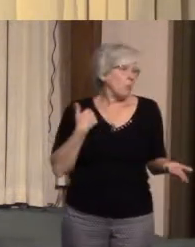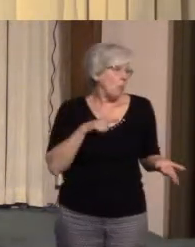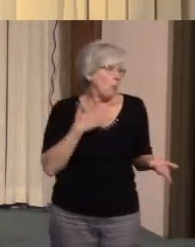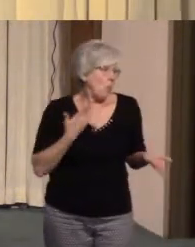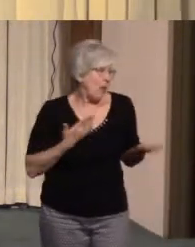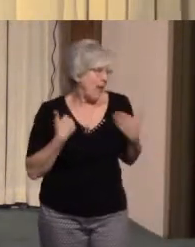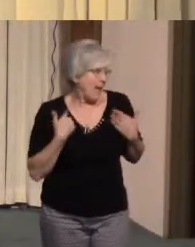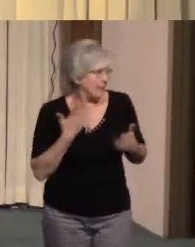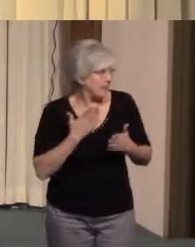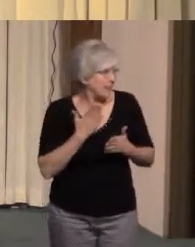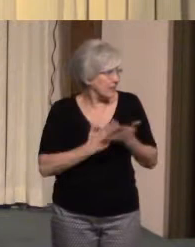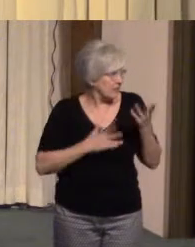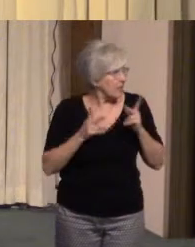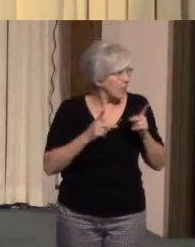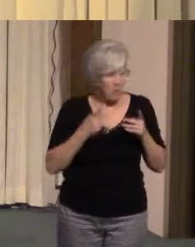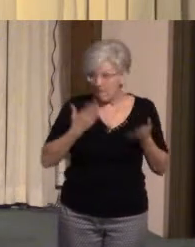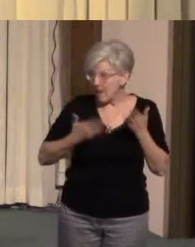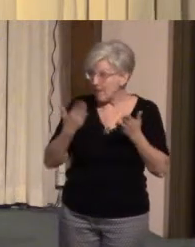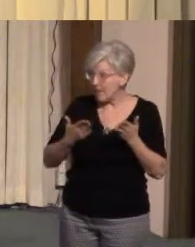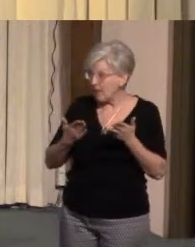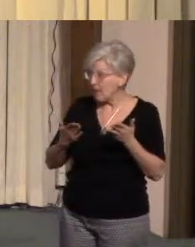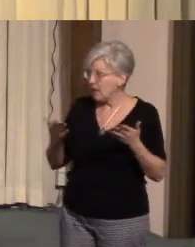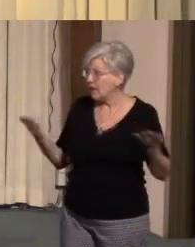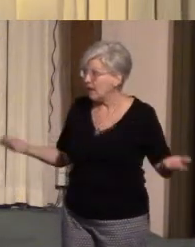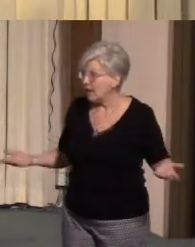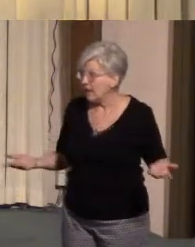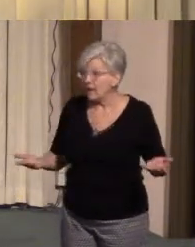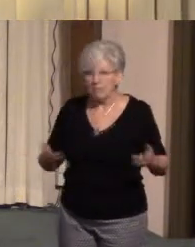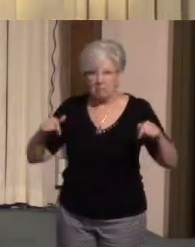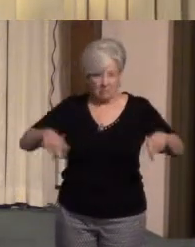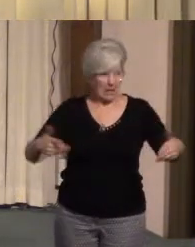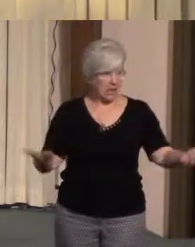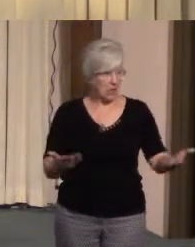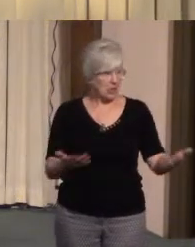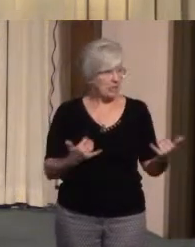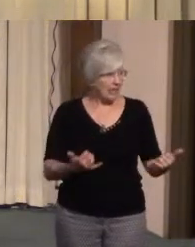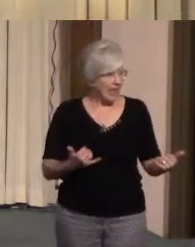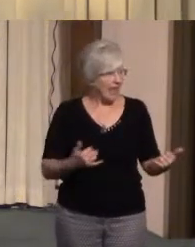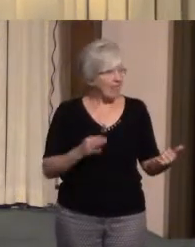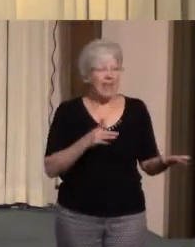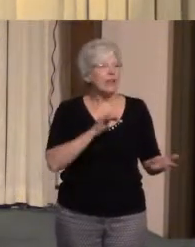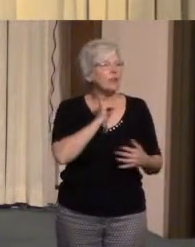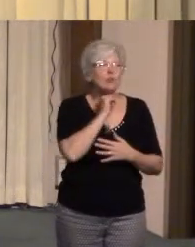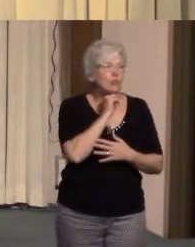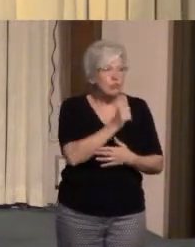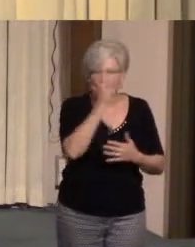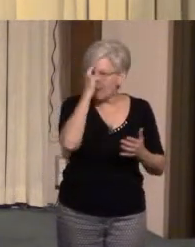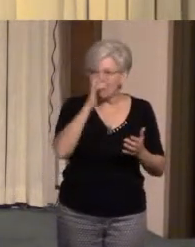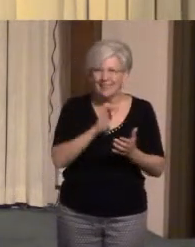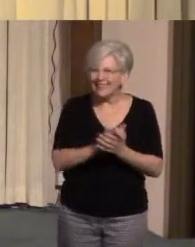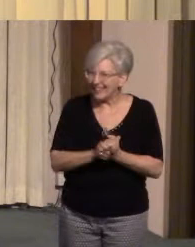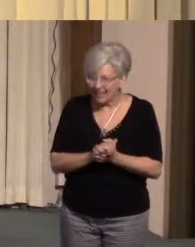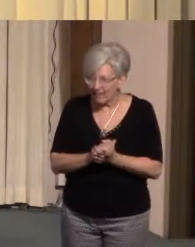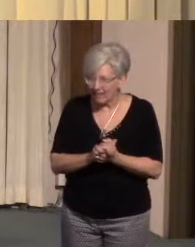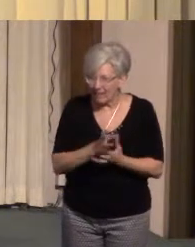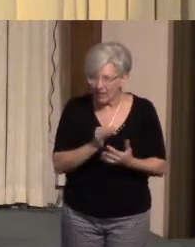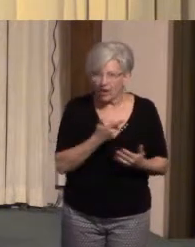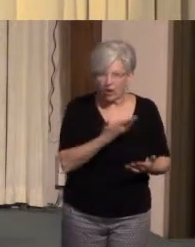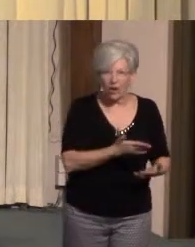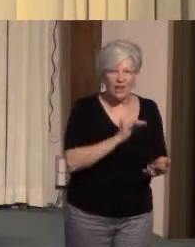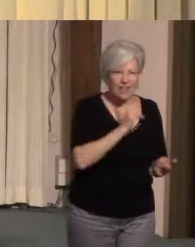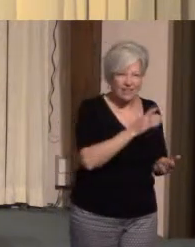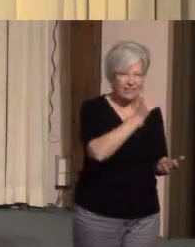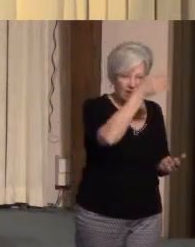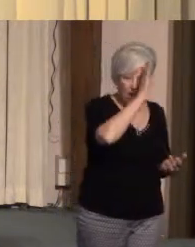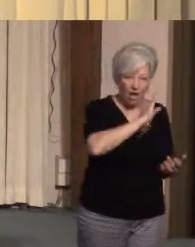be atheists. Maybe you still are, right? Maybe this is the only church that you feel comfortable in. It's possible. I